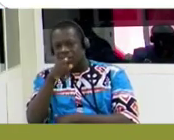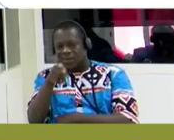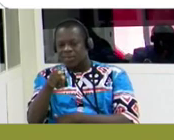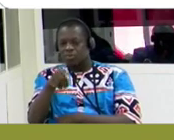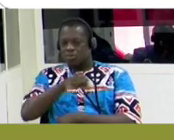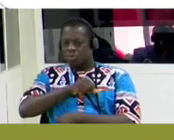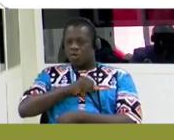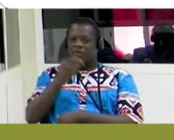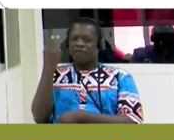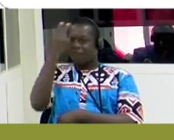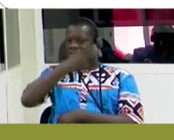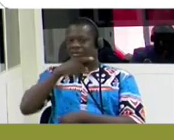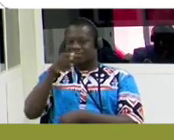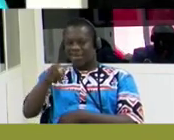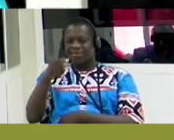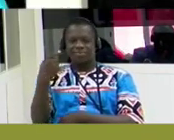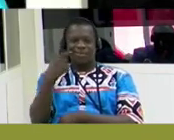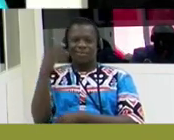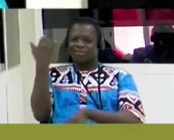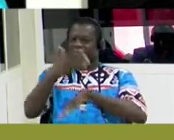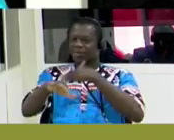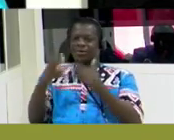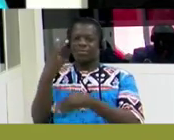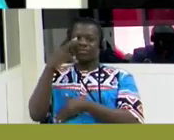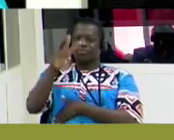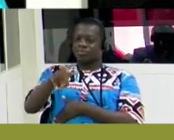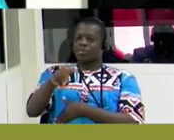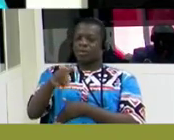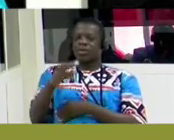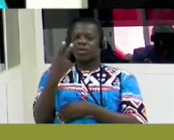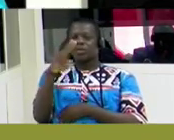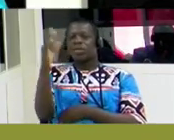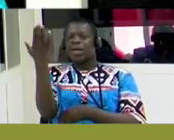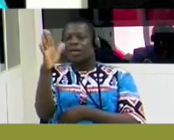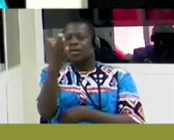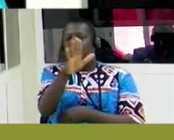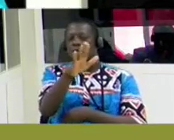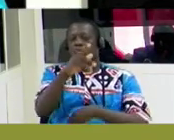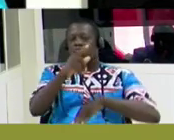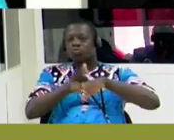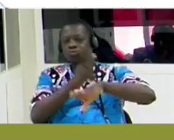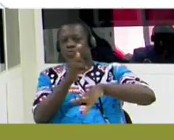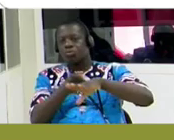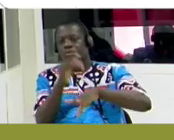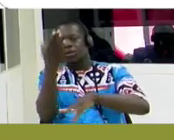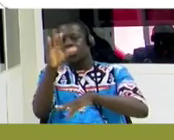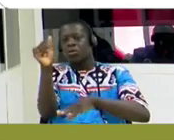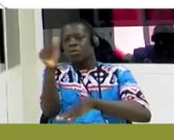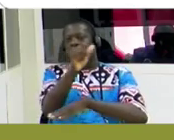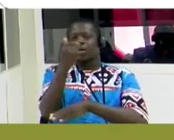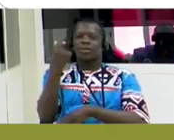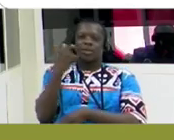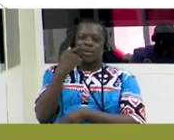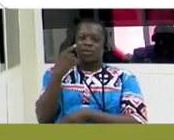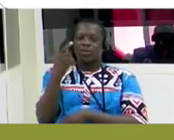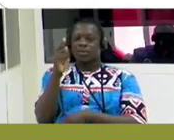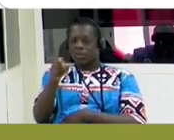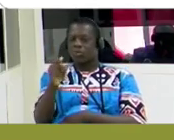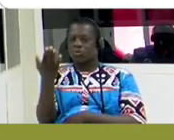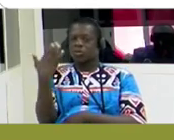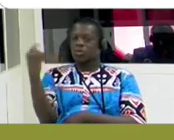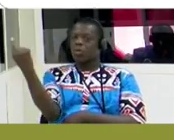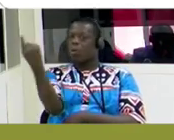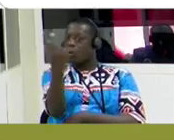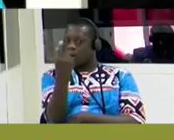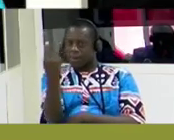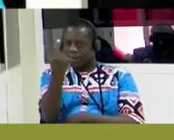injuries. Did you see any other injuries on him on any other day? No, that was the only day I went there.